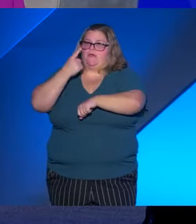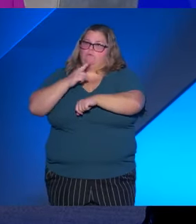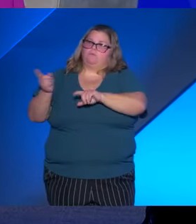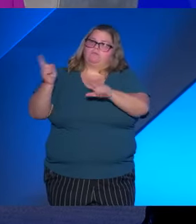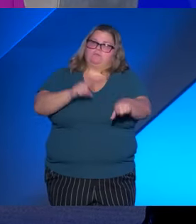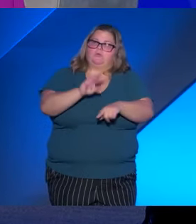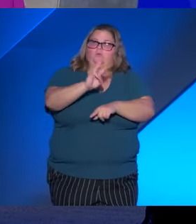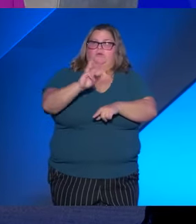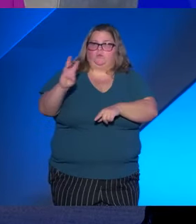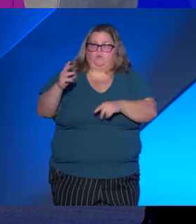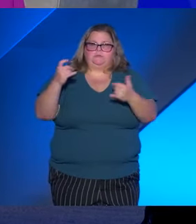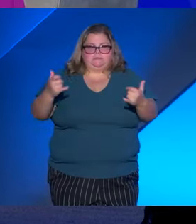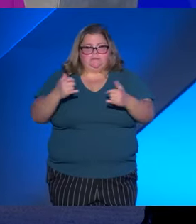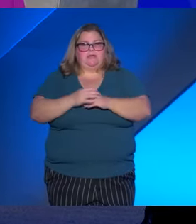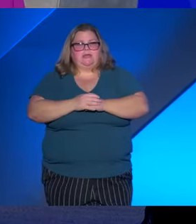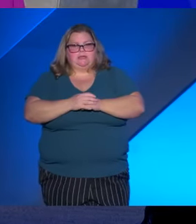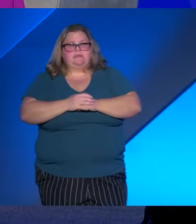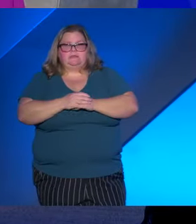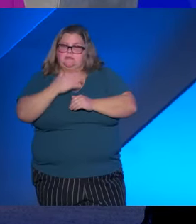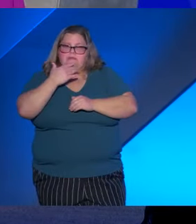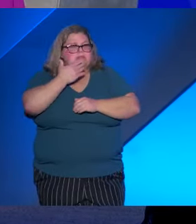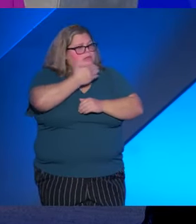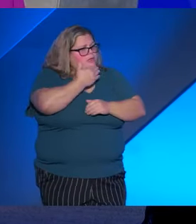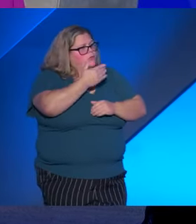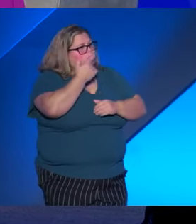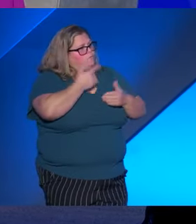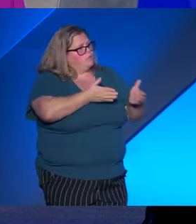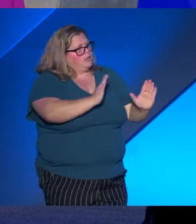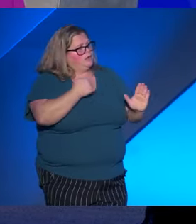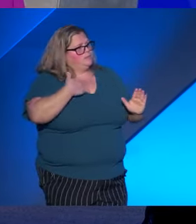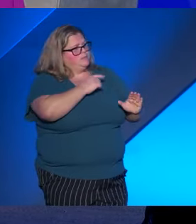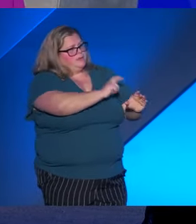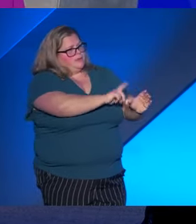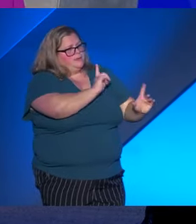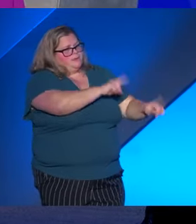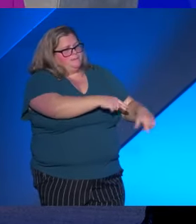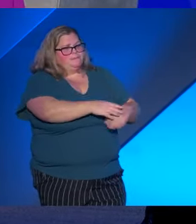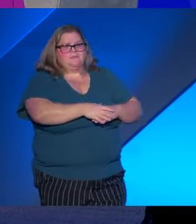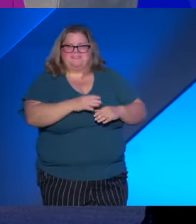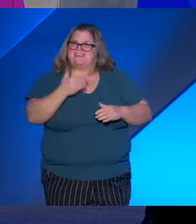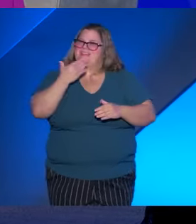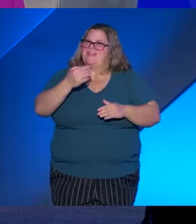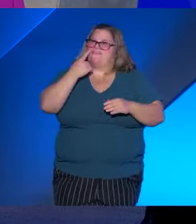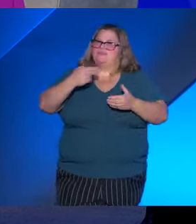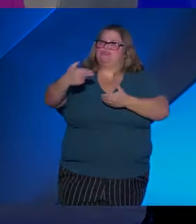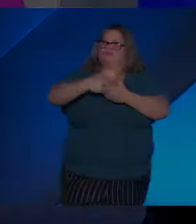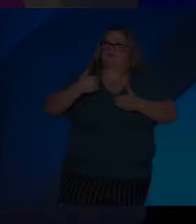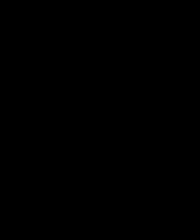today. Thanks for having me. Thank you all for joining us. Thank you, everyone. Thanks for being here.